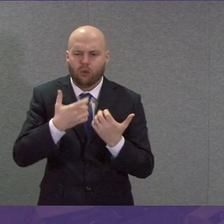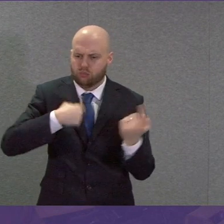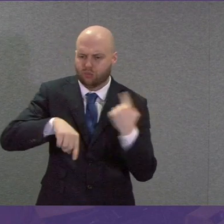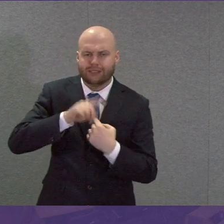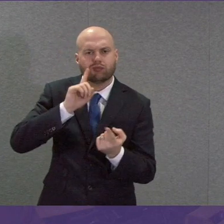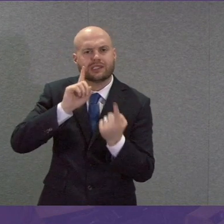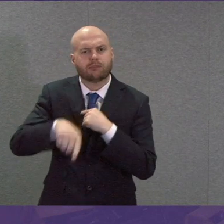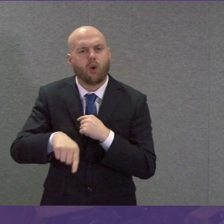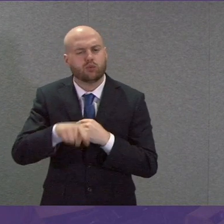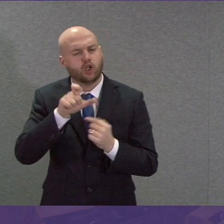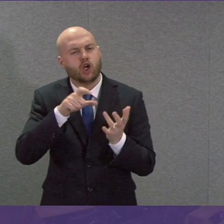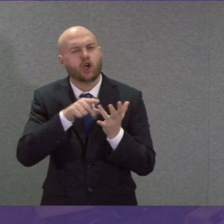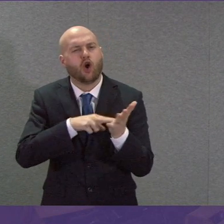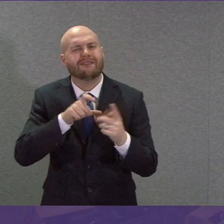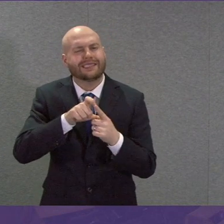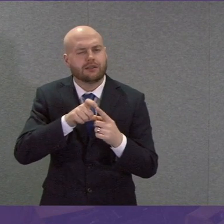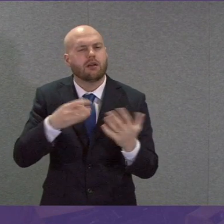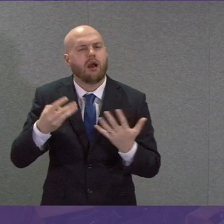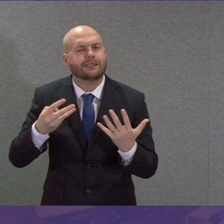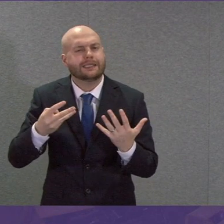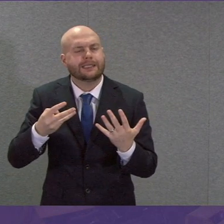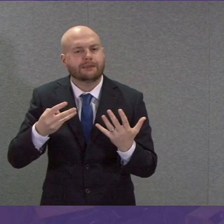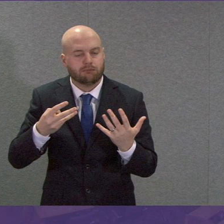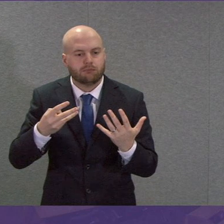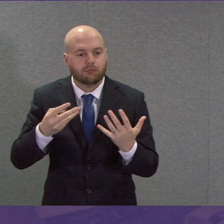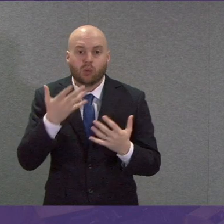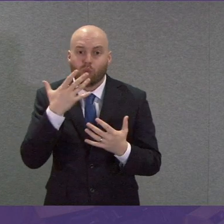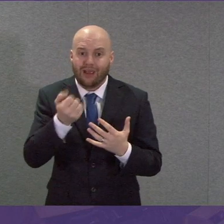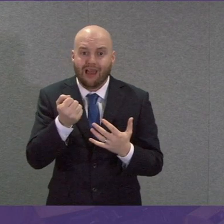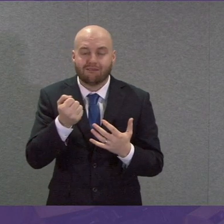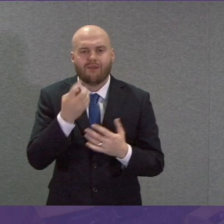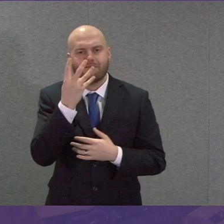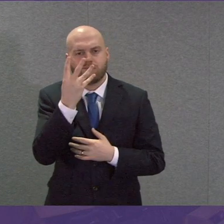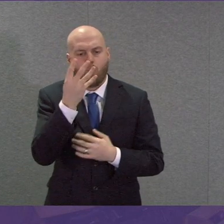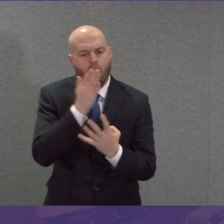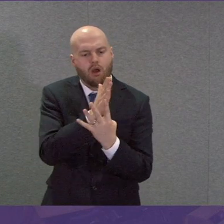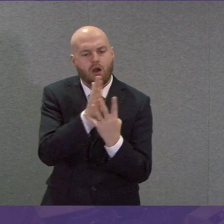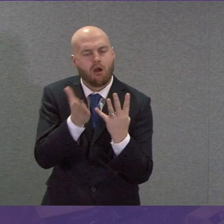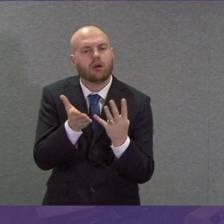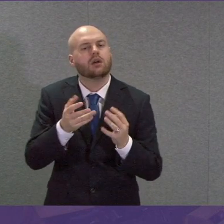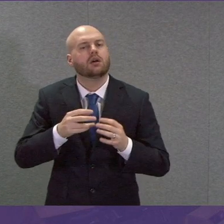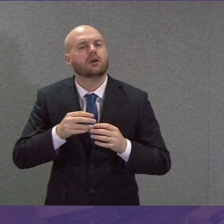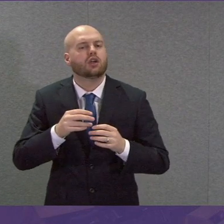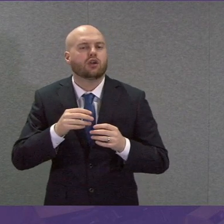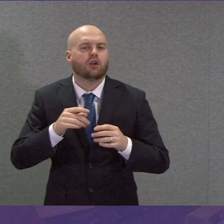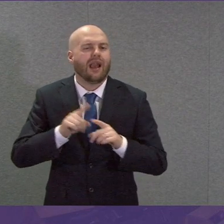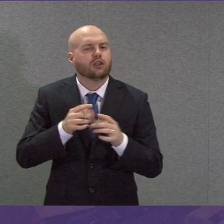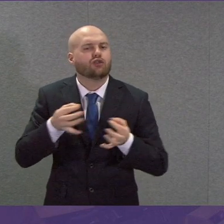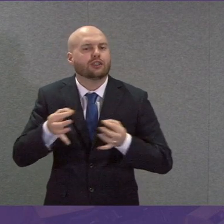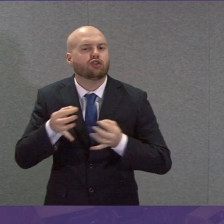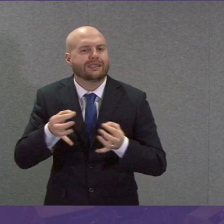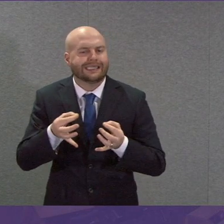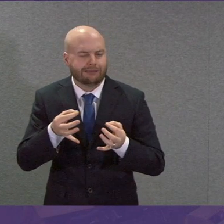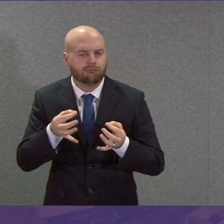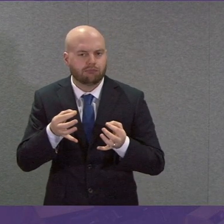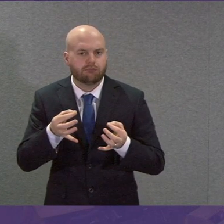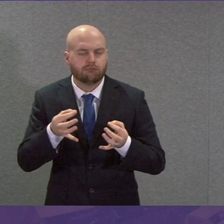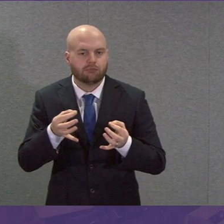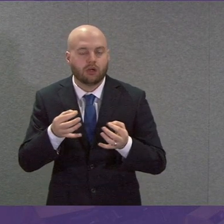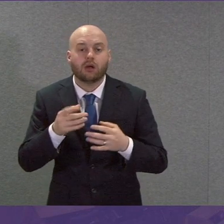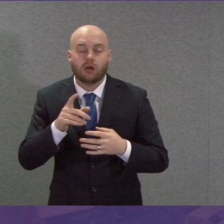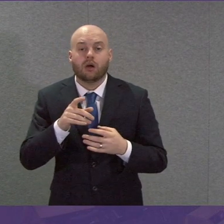on the four-stage strategy: contain, delay, research and mitigate. The Action Plan outlines a collective